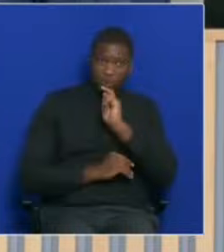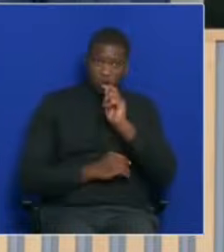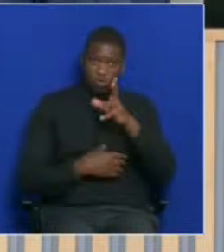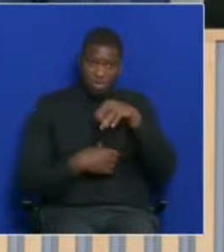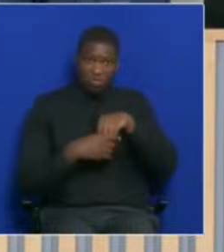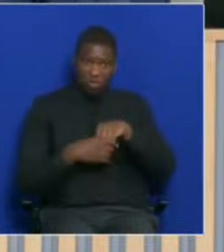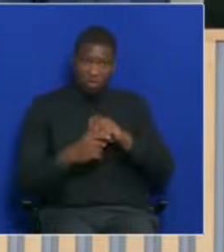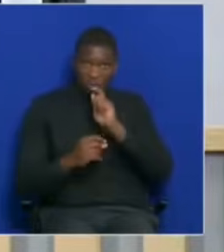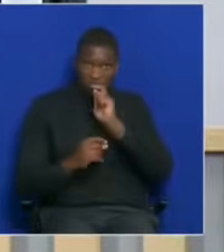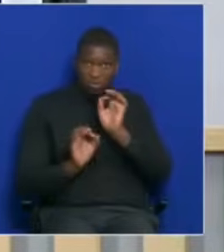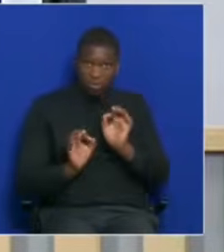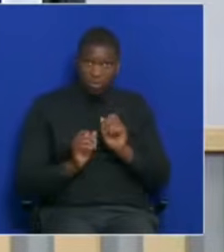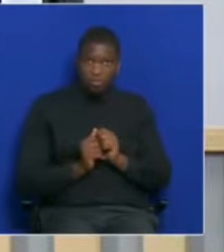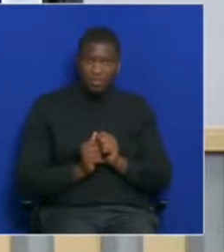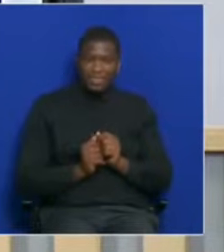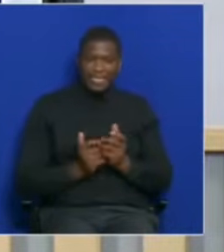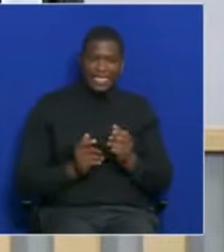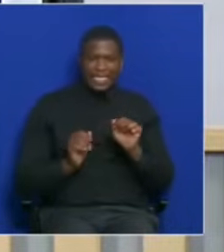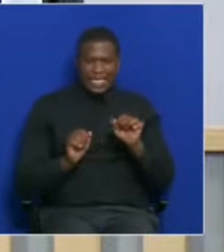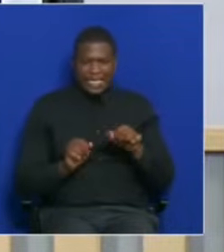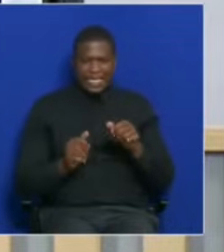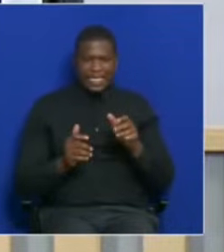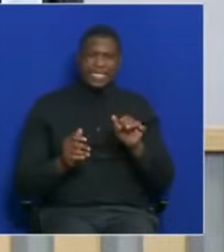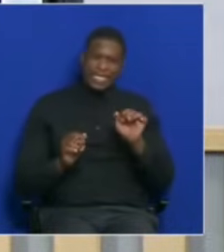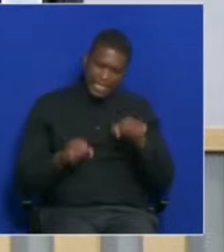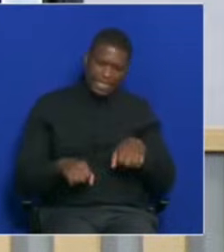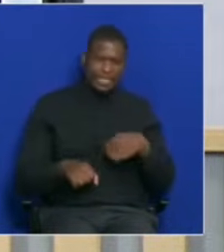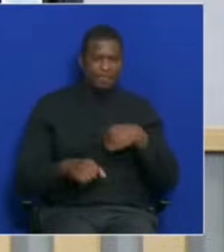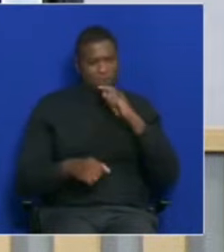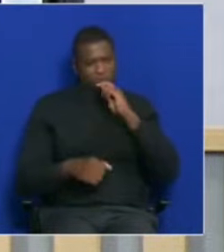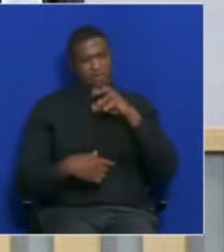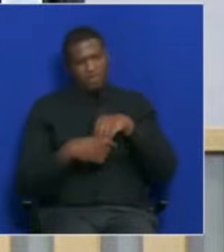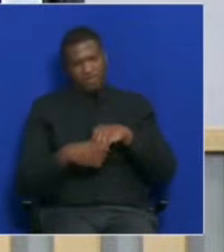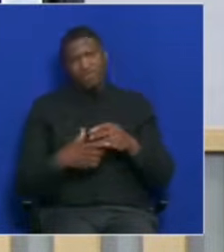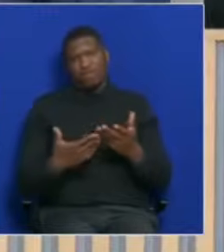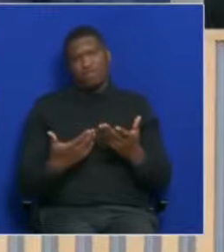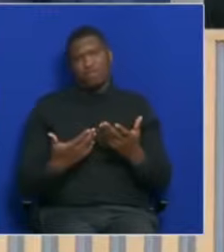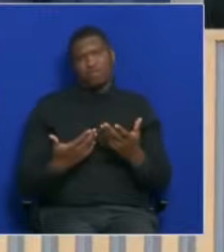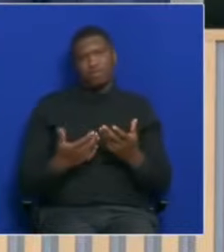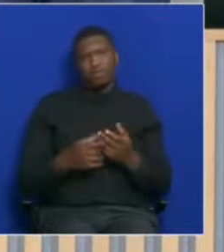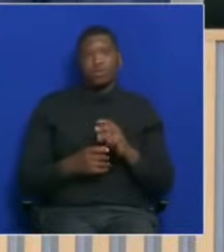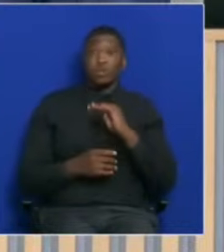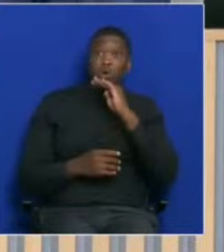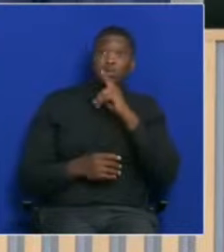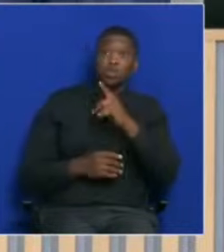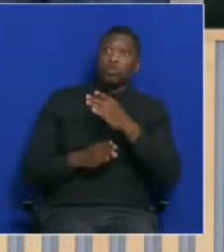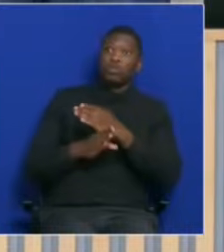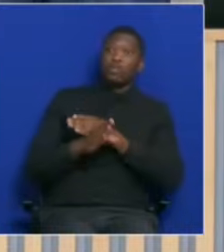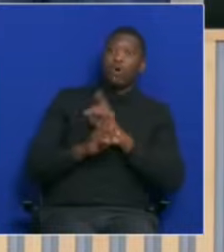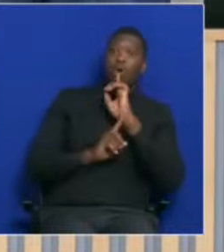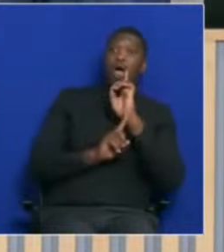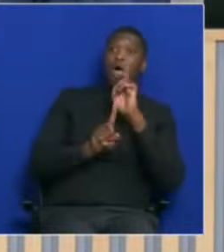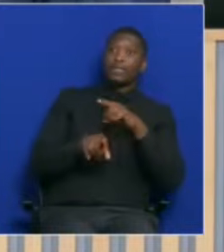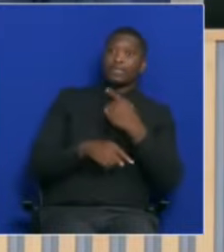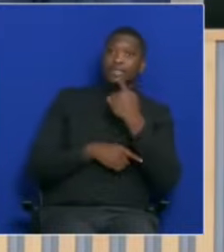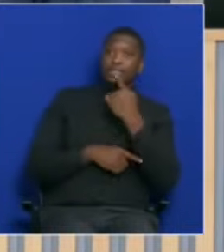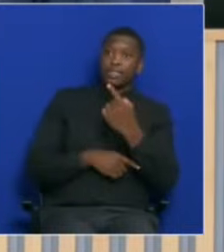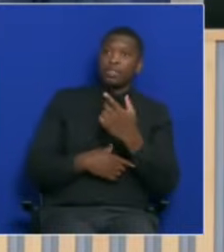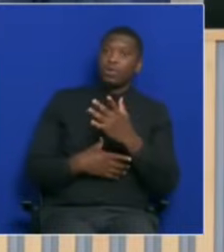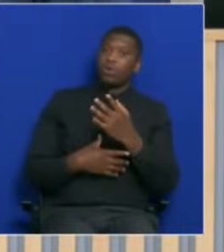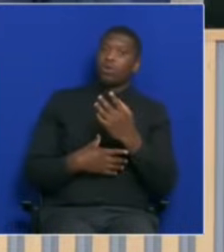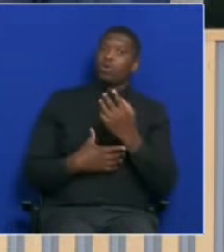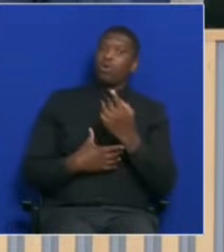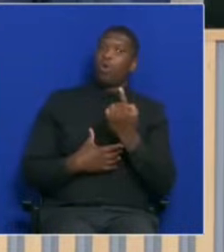Yeah, I will concede that I was involved. Thank you. So your earlier answer that you only became aware after